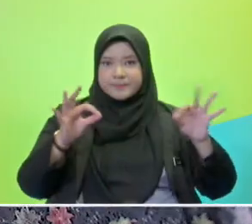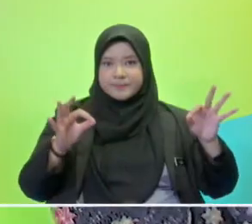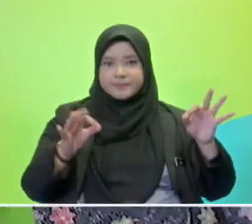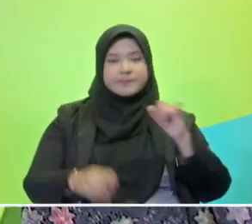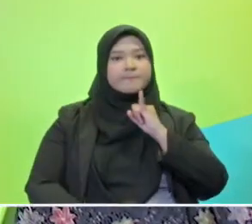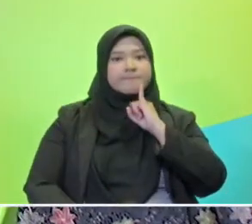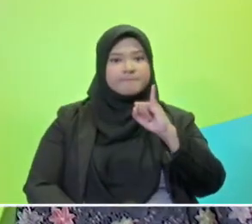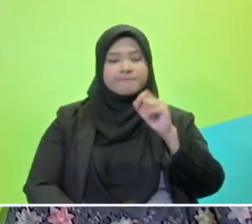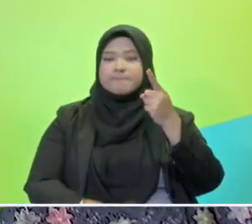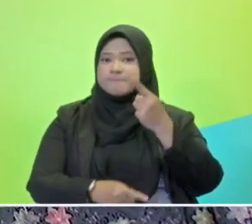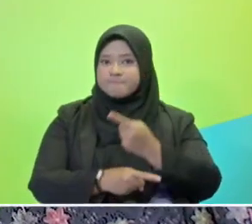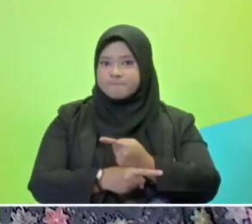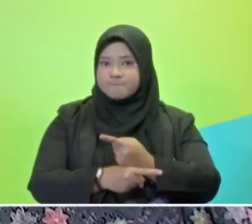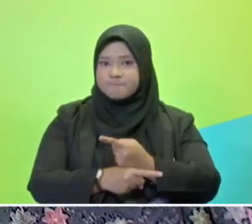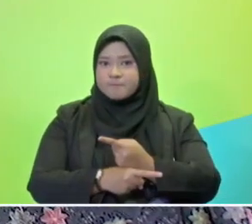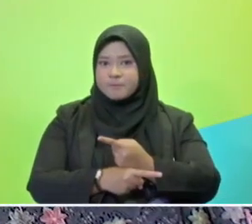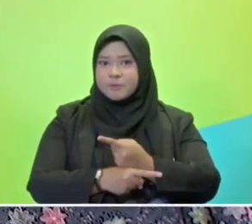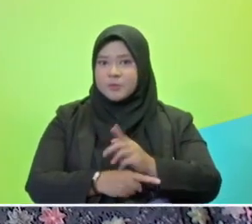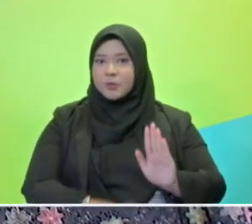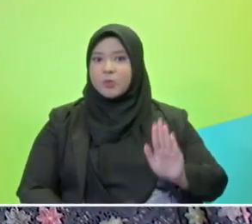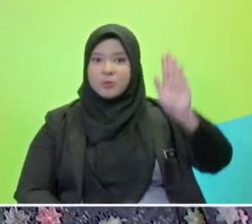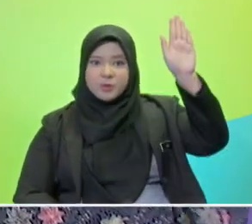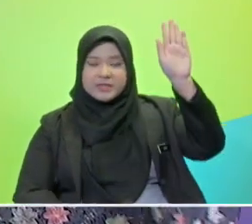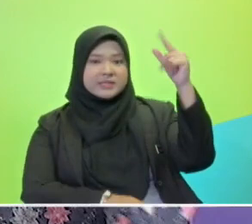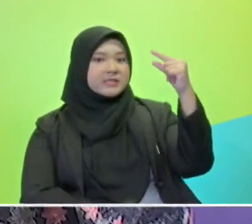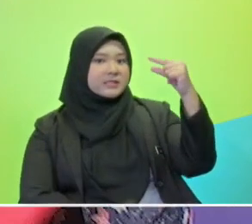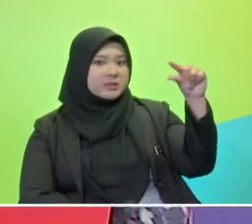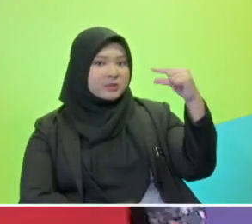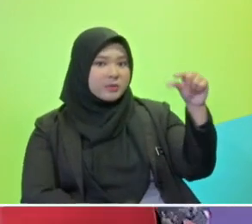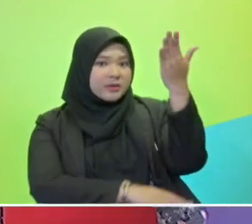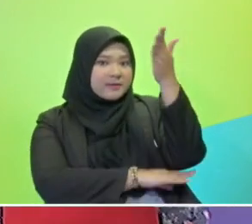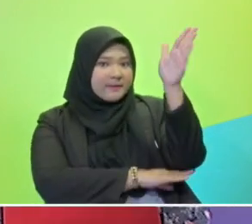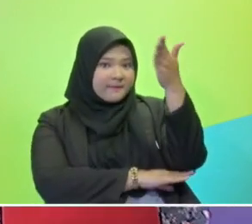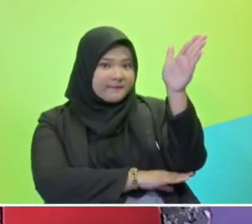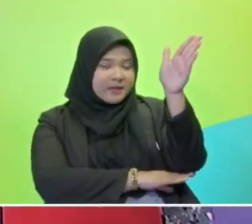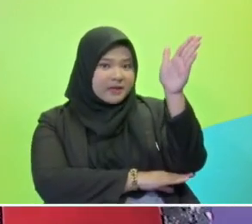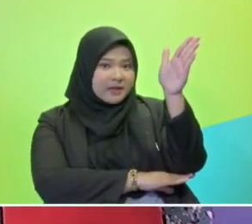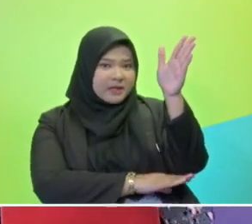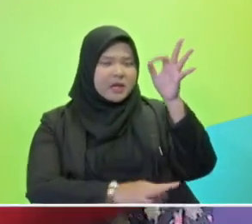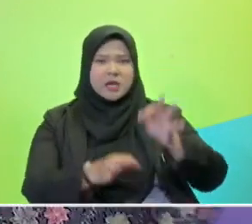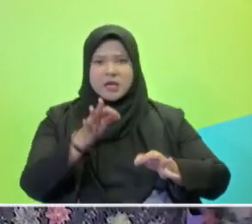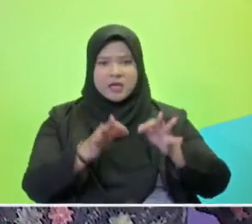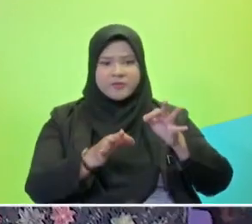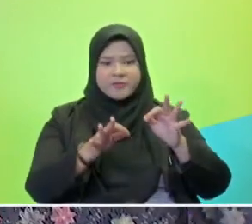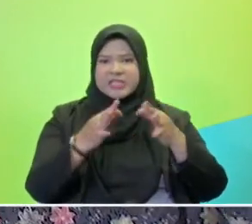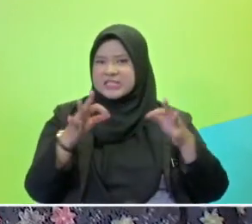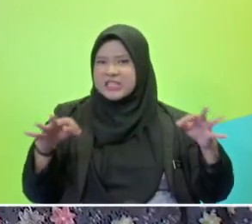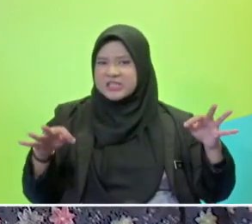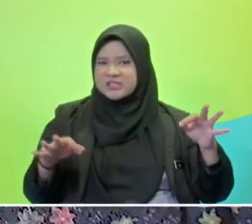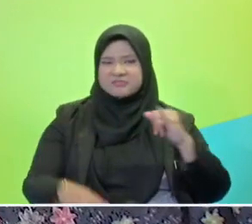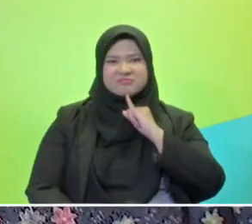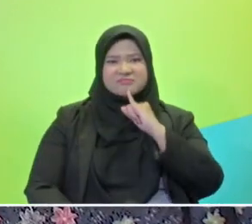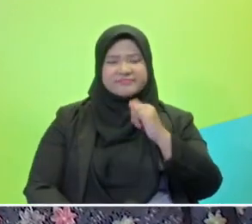you raise your red flag. Okay? If it's correct, a green flag. If it's incorrect, a red